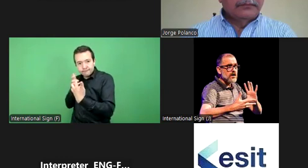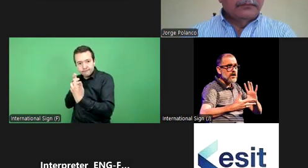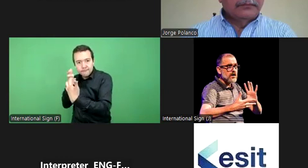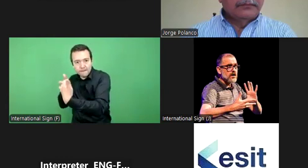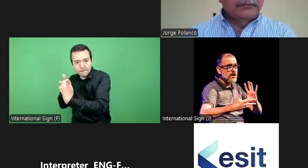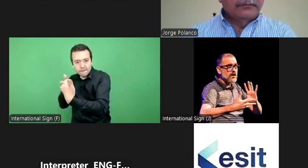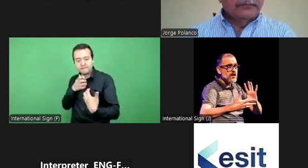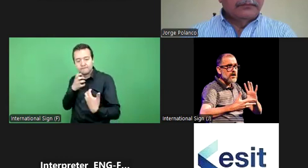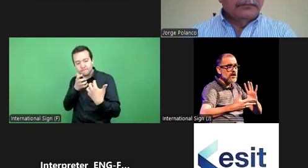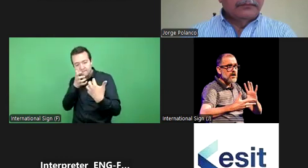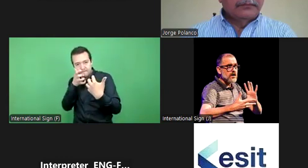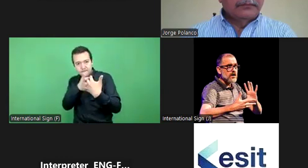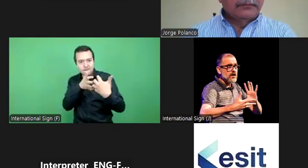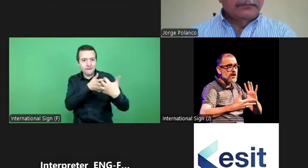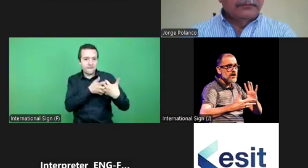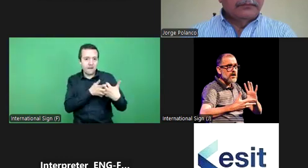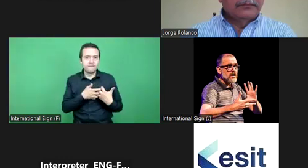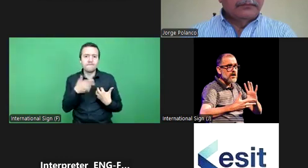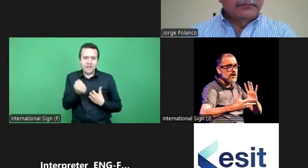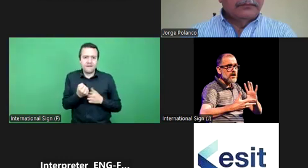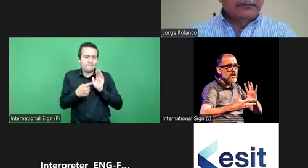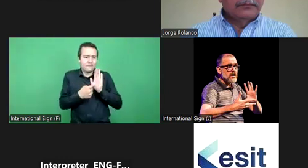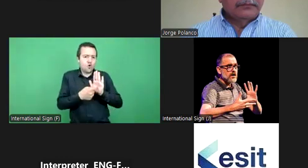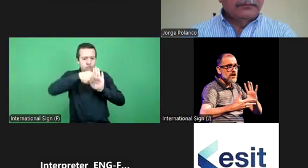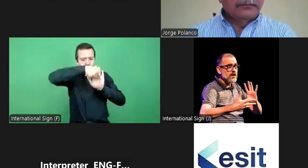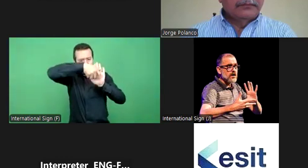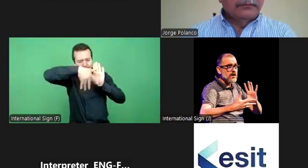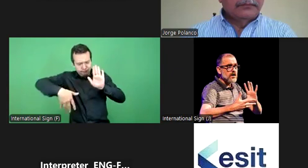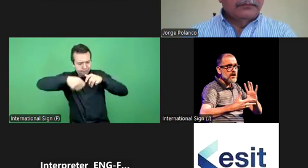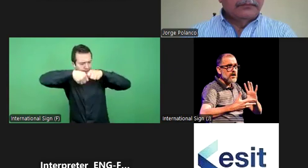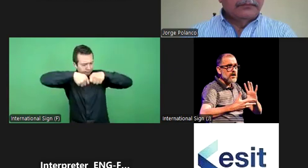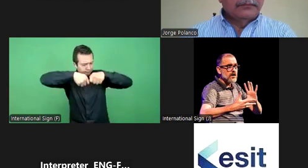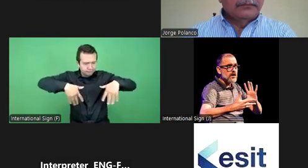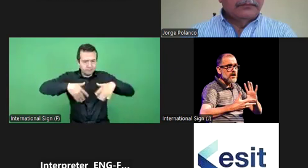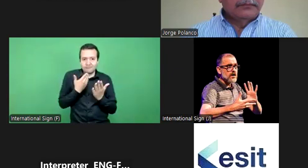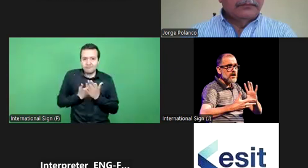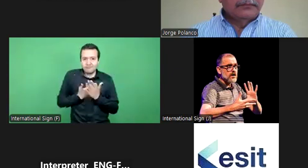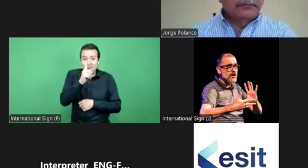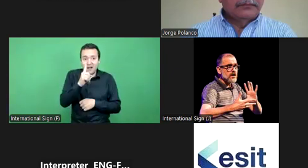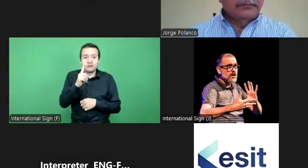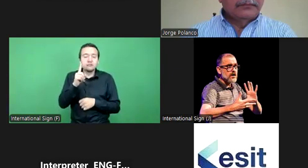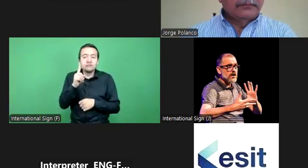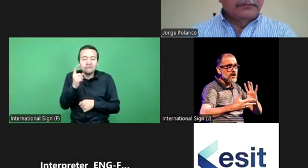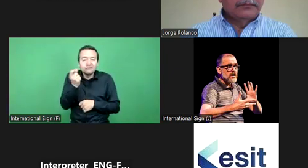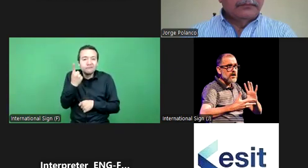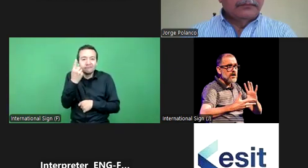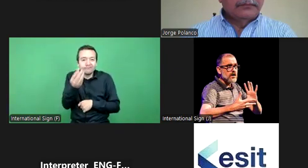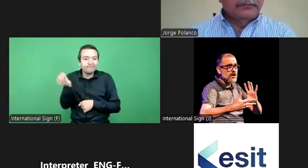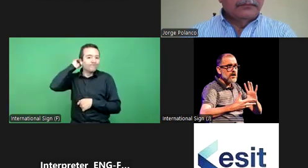health needs. In our approach to tailoring the public health strategies,